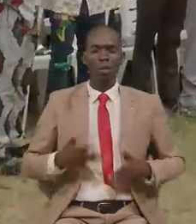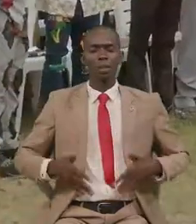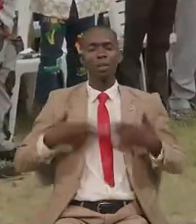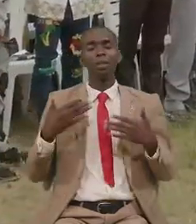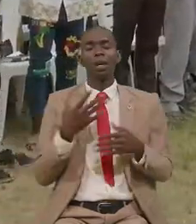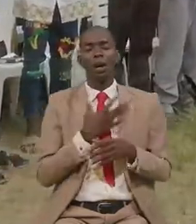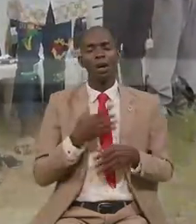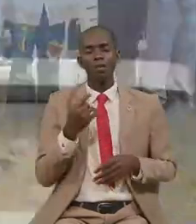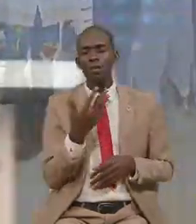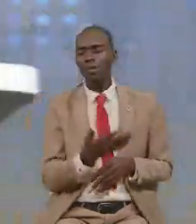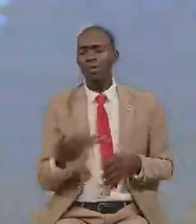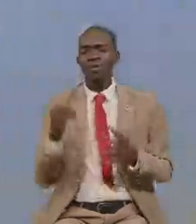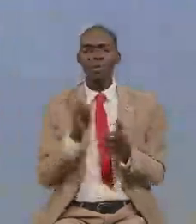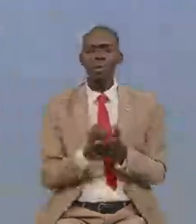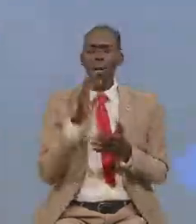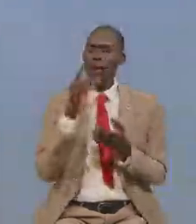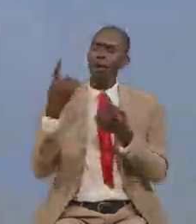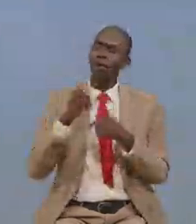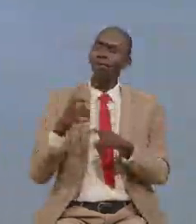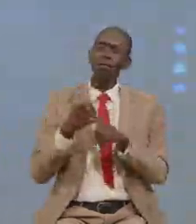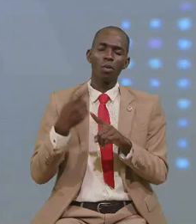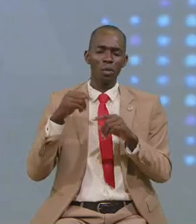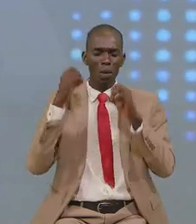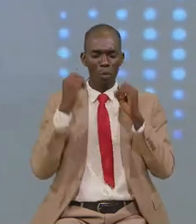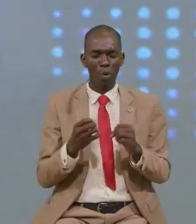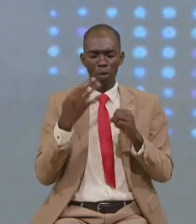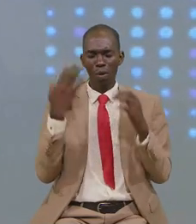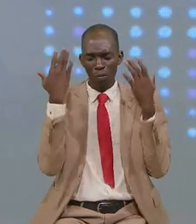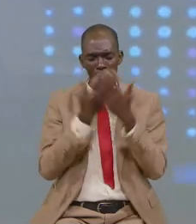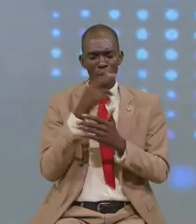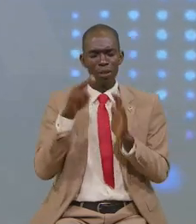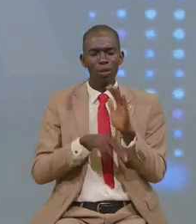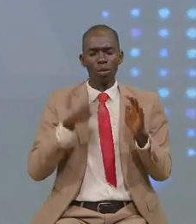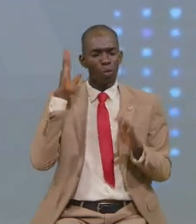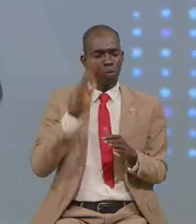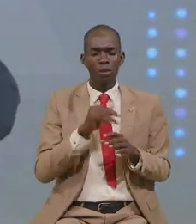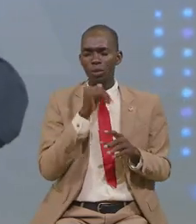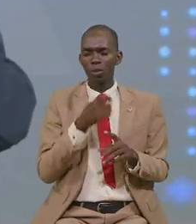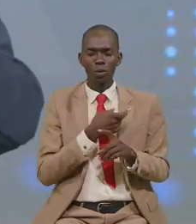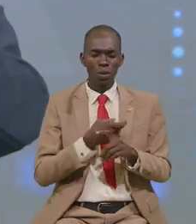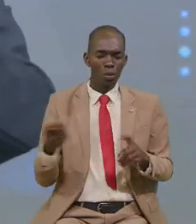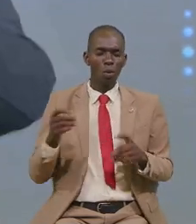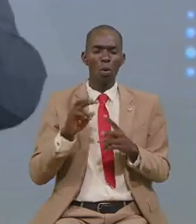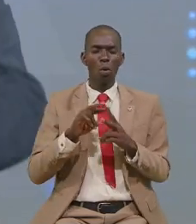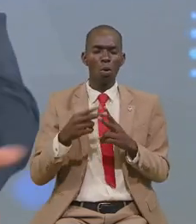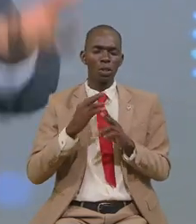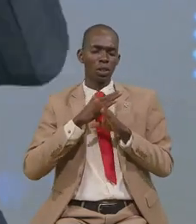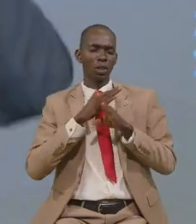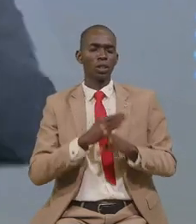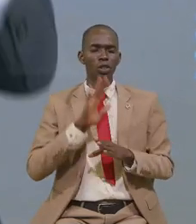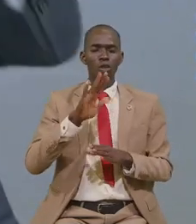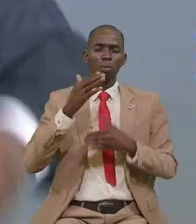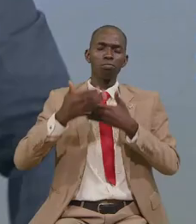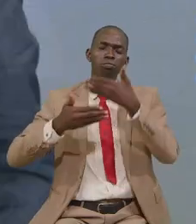things that are coming from the paths of darkness will not halt or hinder your progress